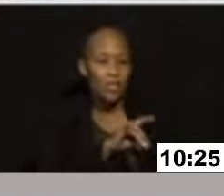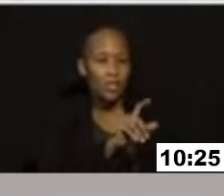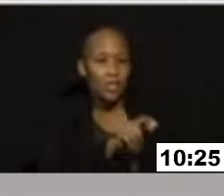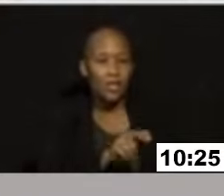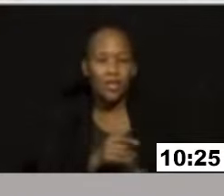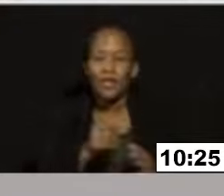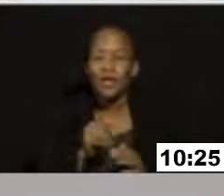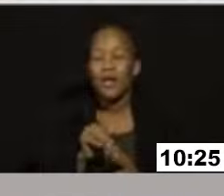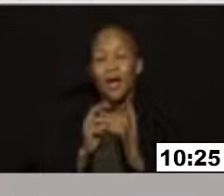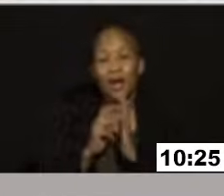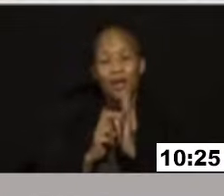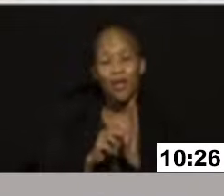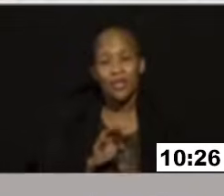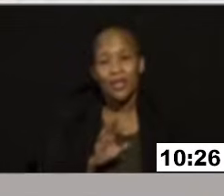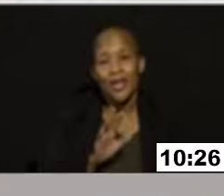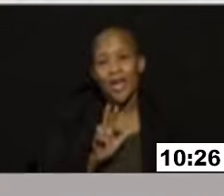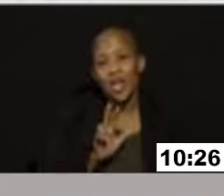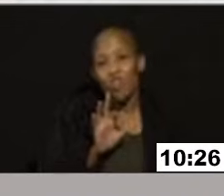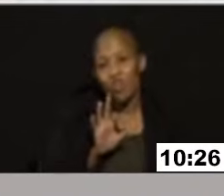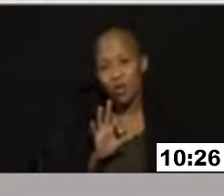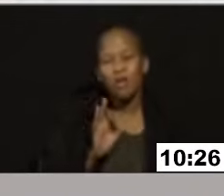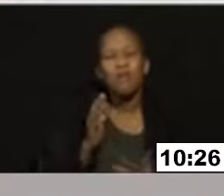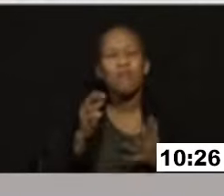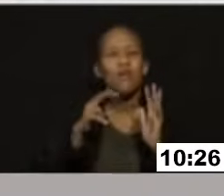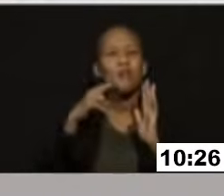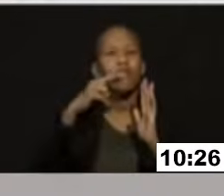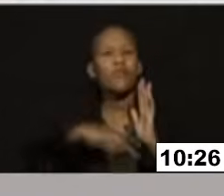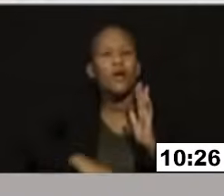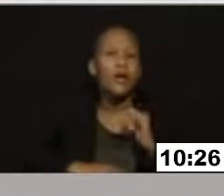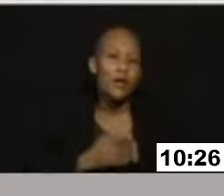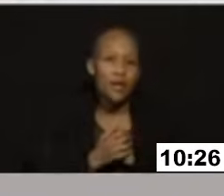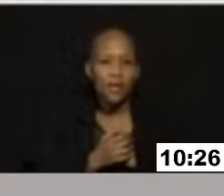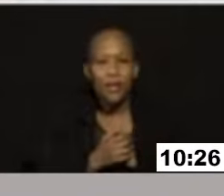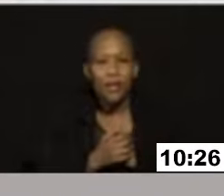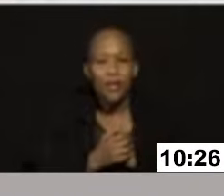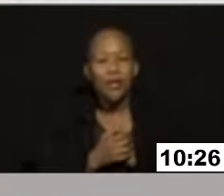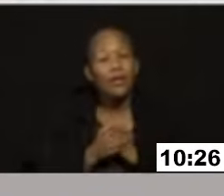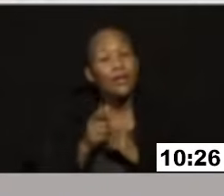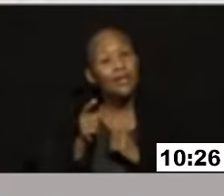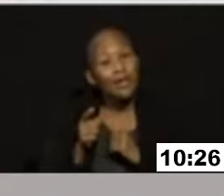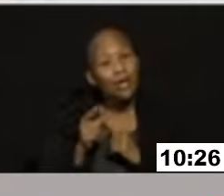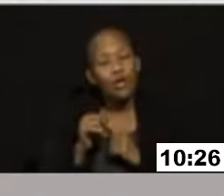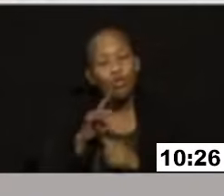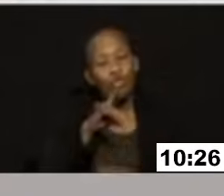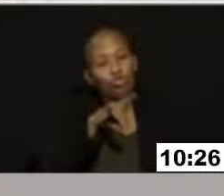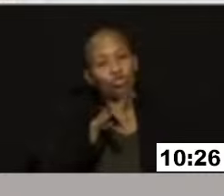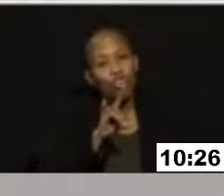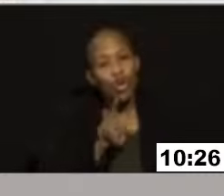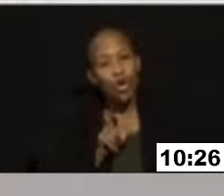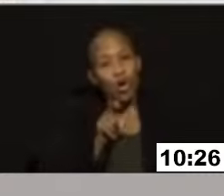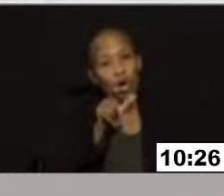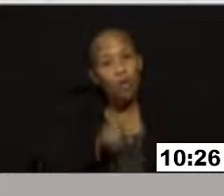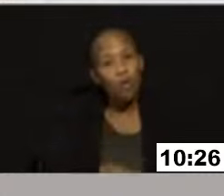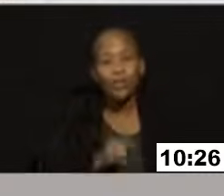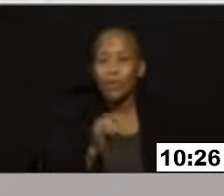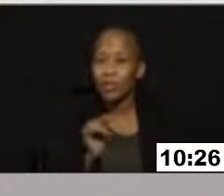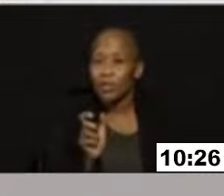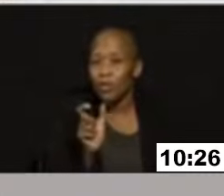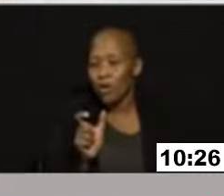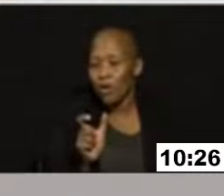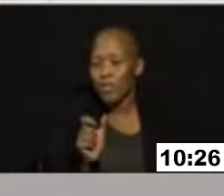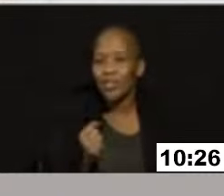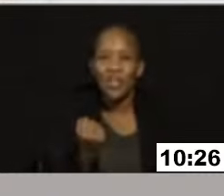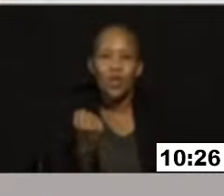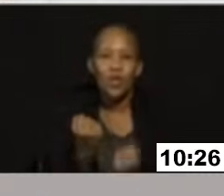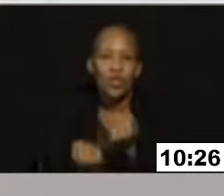Regulation 8.3. In terms of that, the discretion is that of the chairperson with, as they use the word,